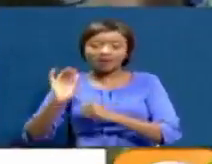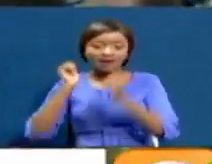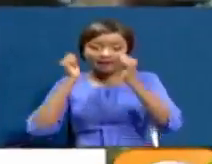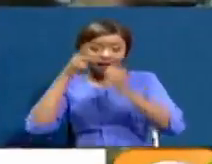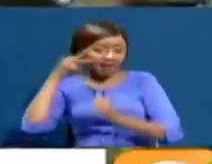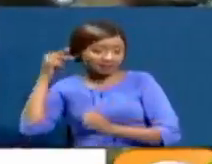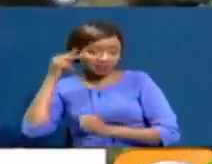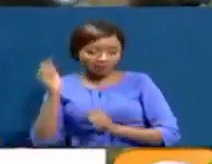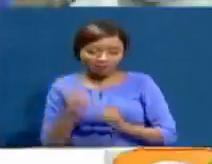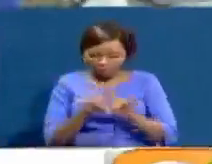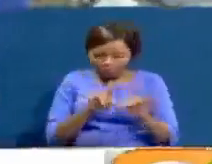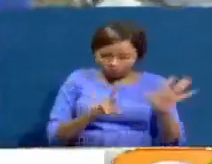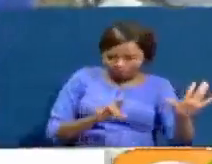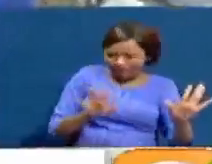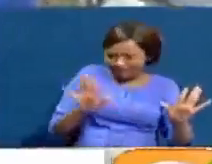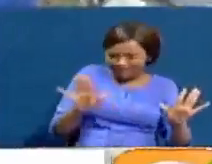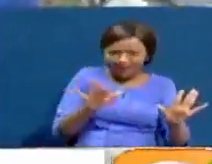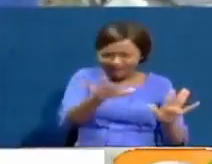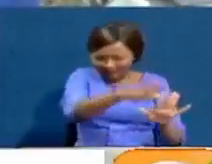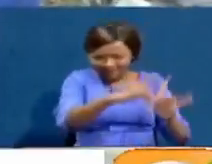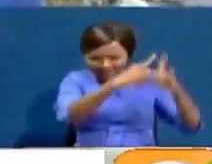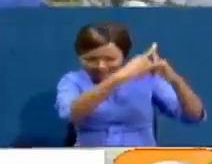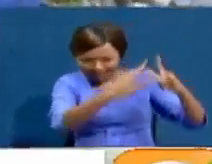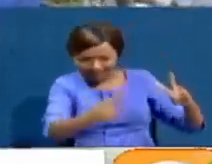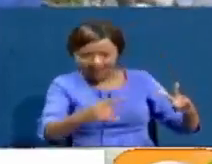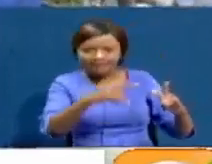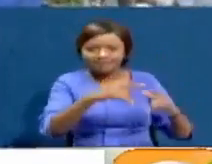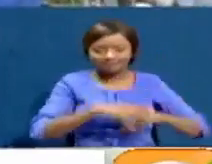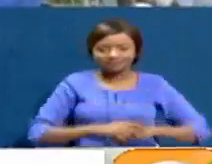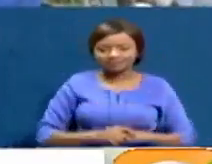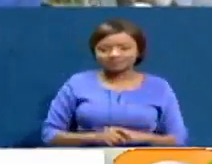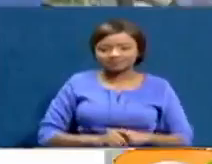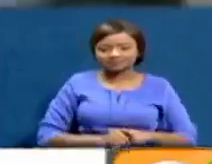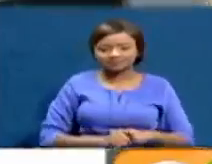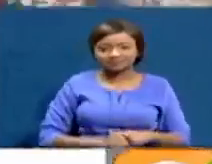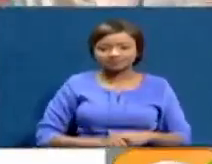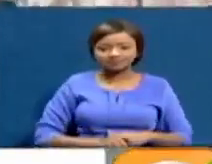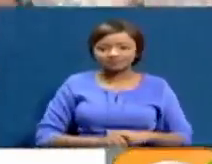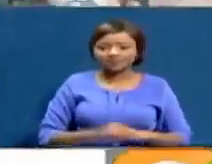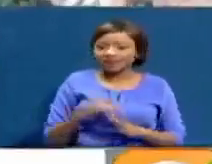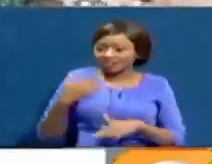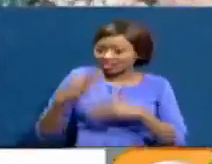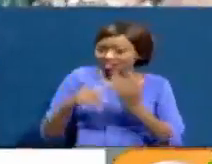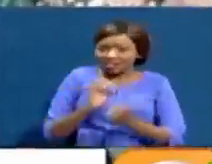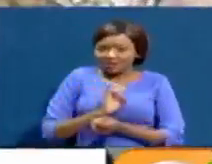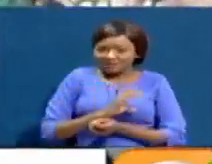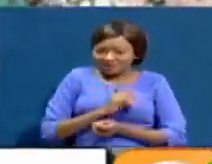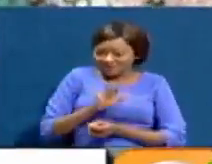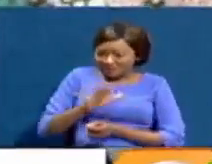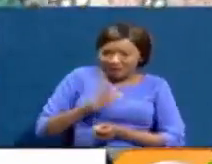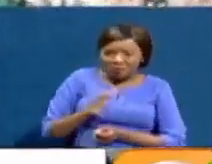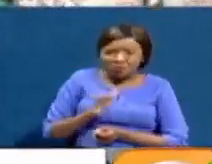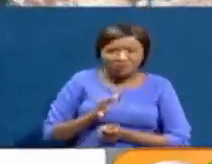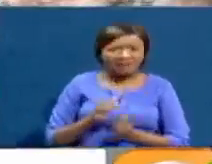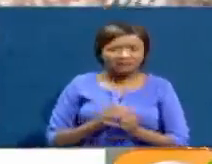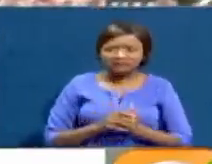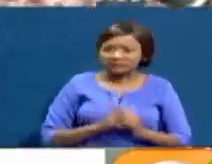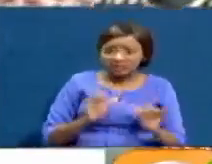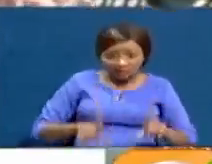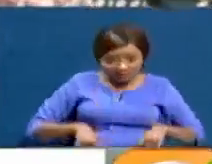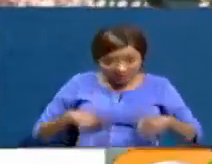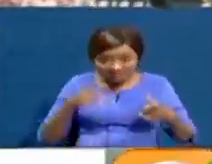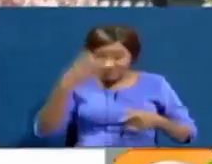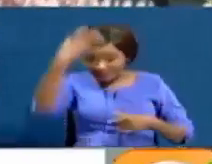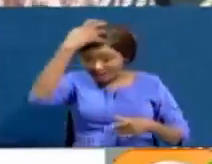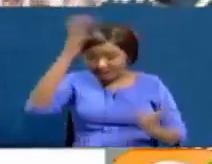from the Kenya and U.S. military camps near the airstrip, and the fear thereafter for Rosemary, who is not a resident of